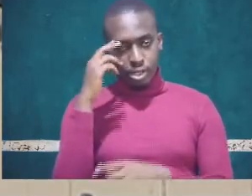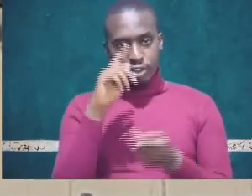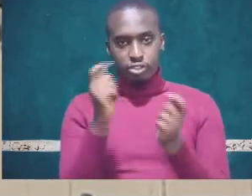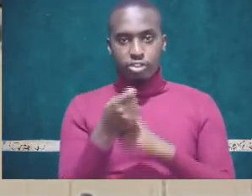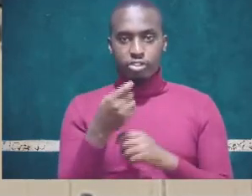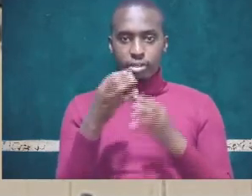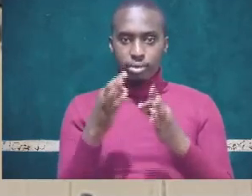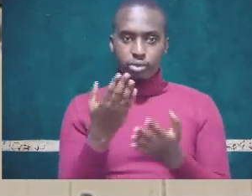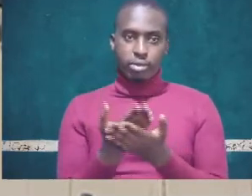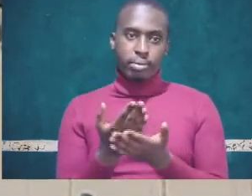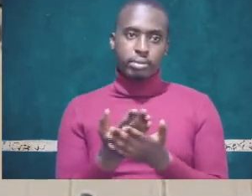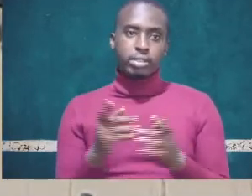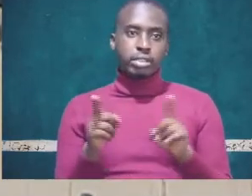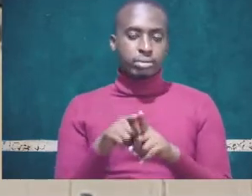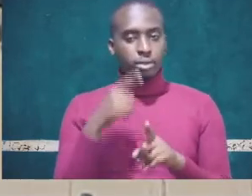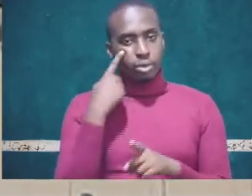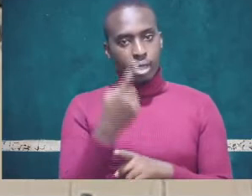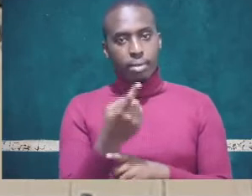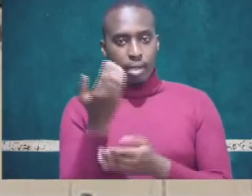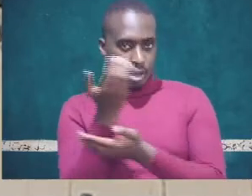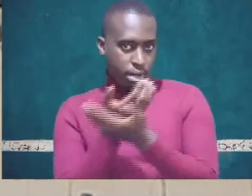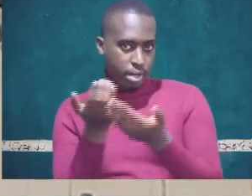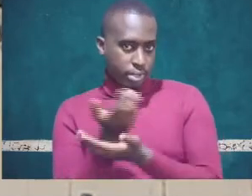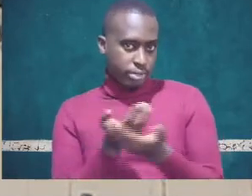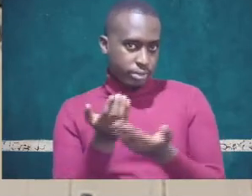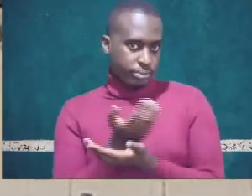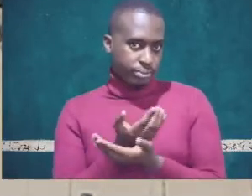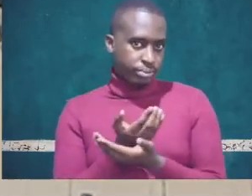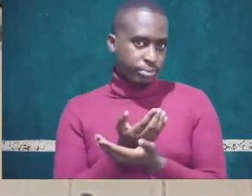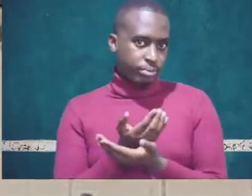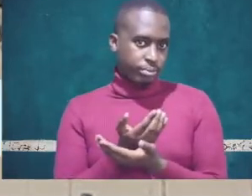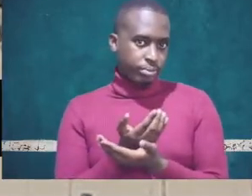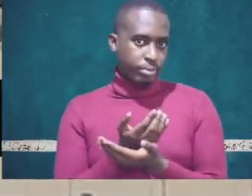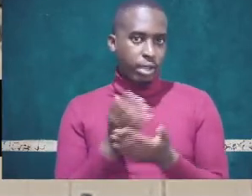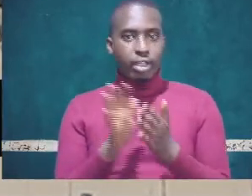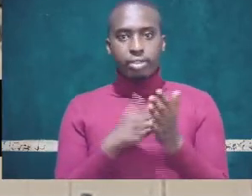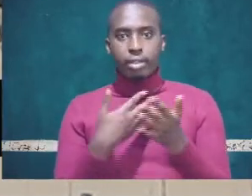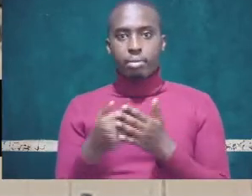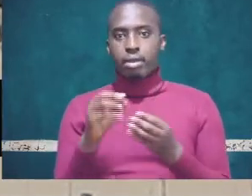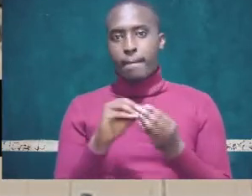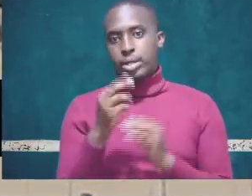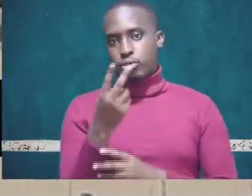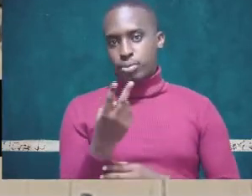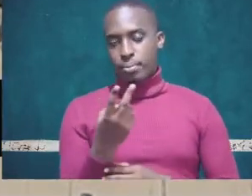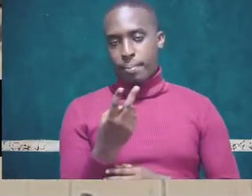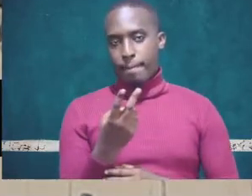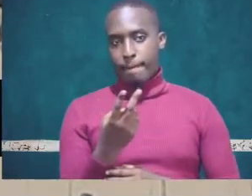quantity demanded. So I want you now to analyze our schedule number 2. Our schedule number